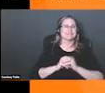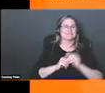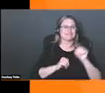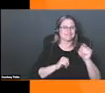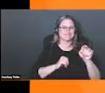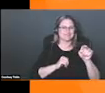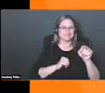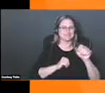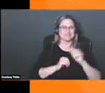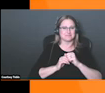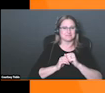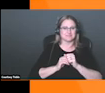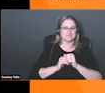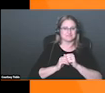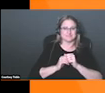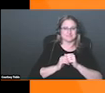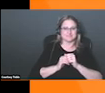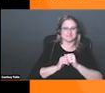So